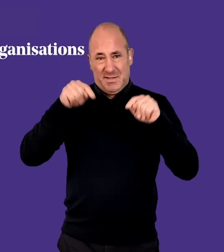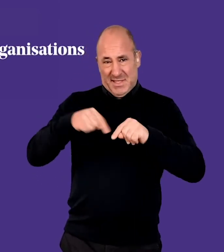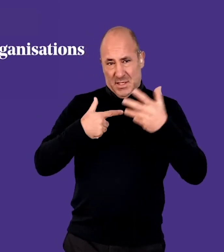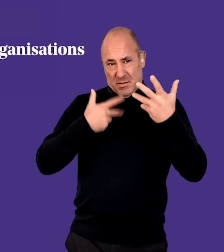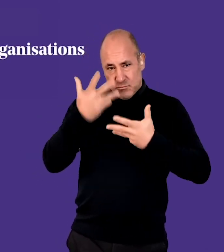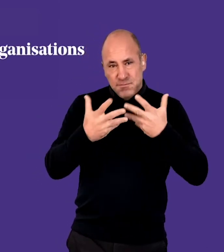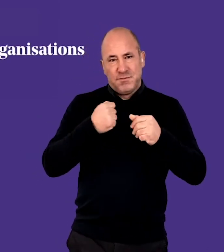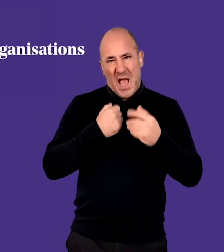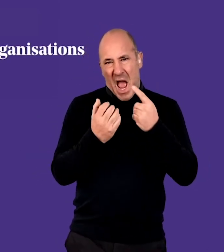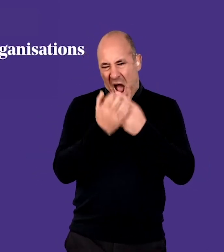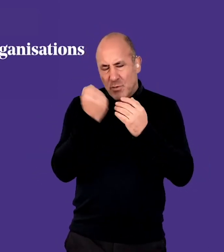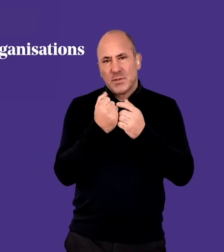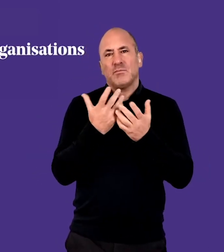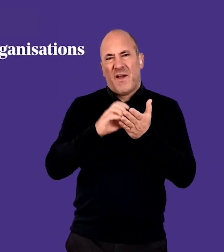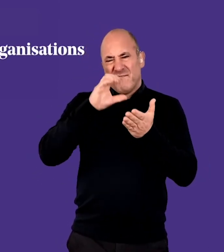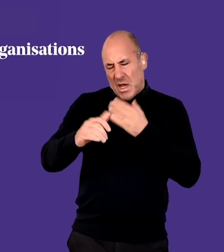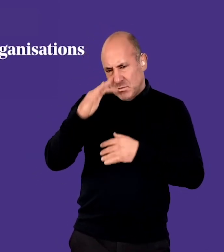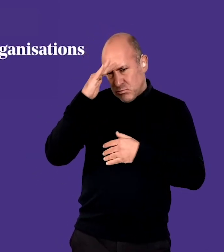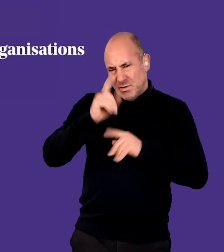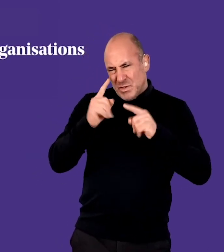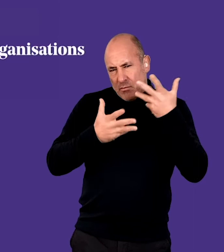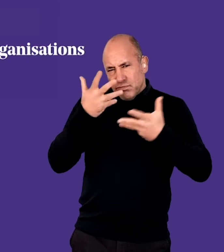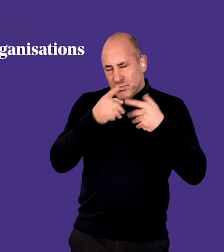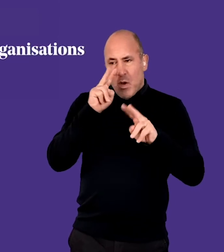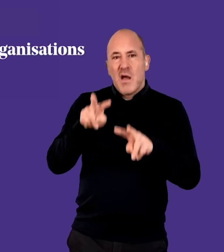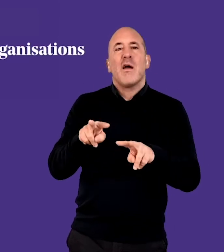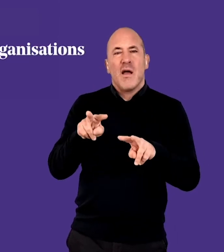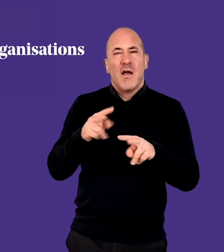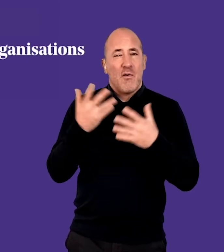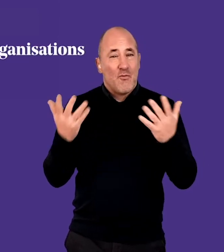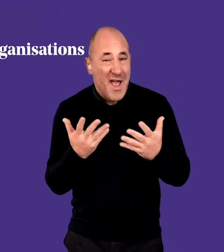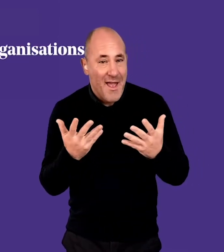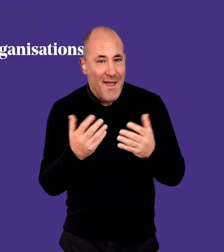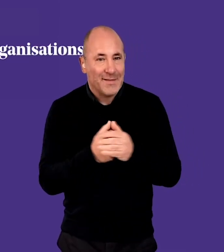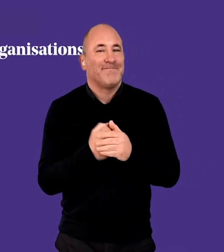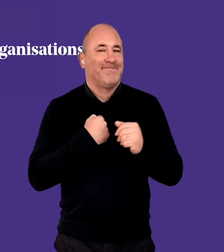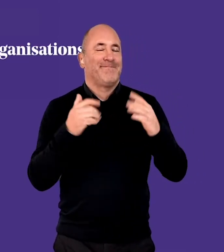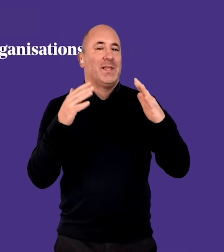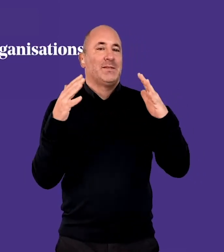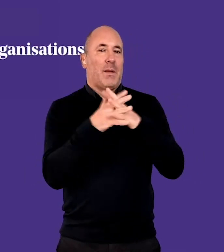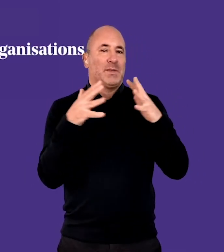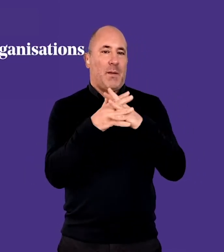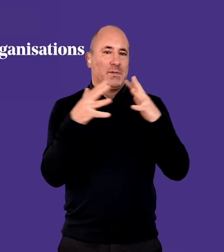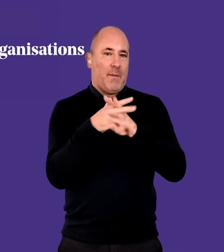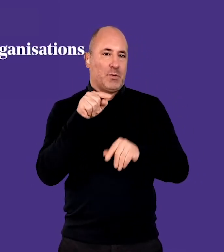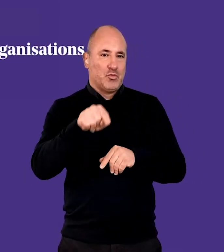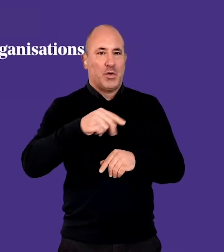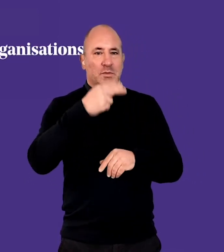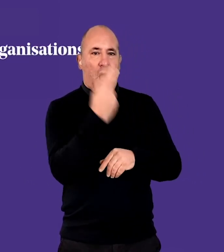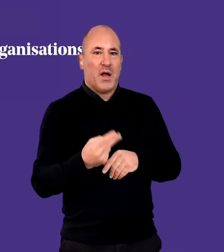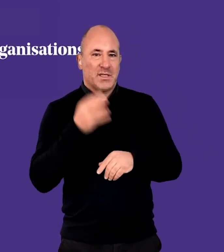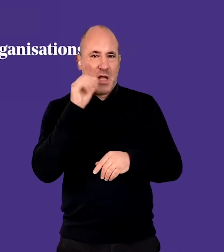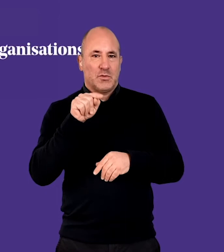Create, where we outline and define our outcomes and investment principles. You can find this on our website at